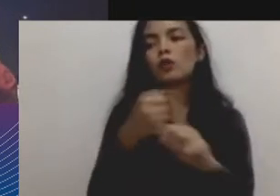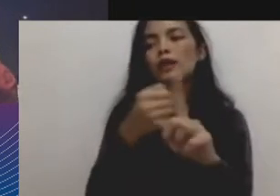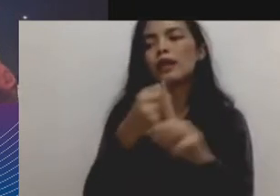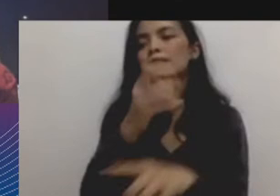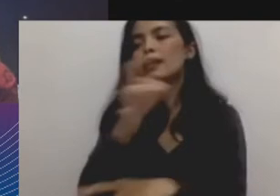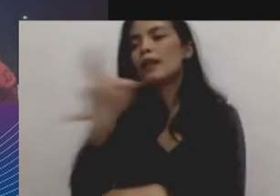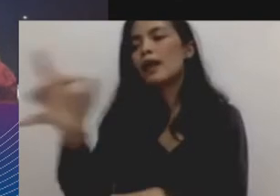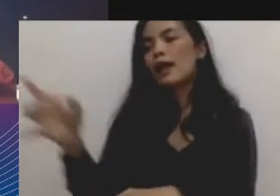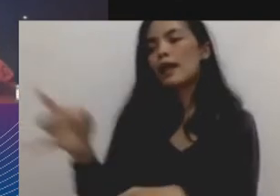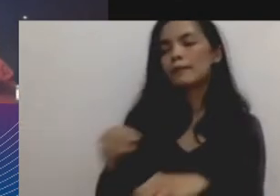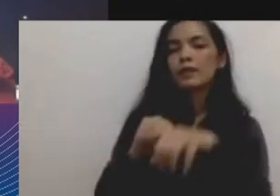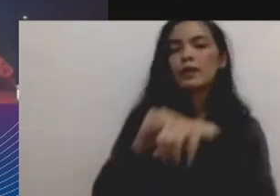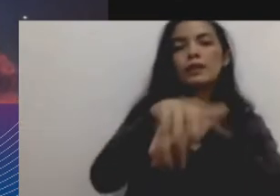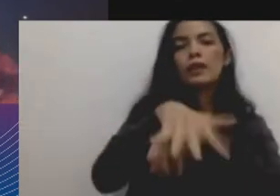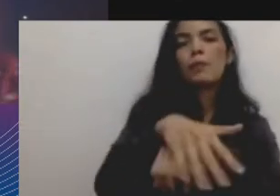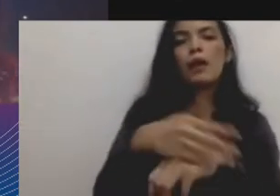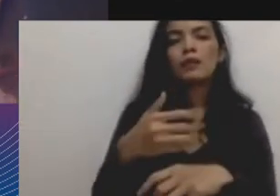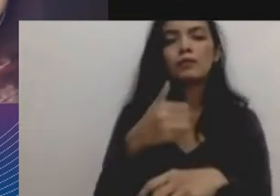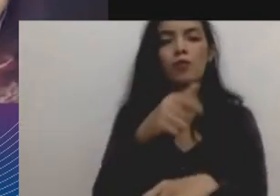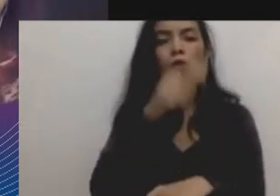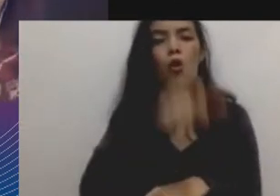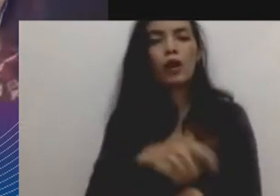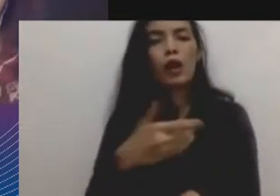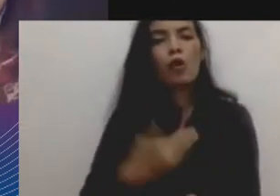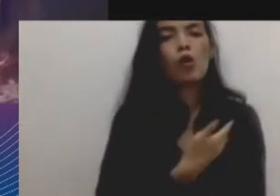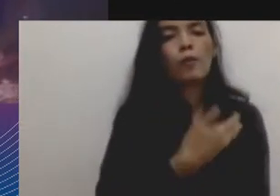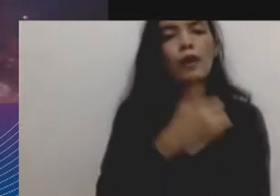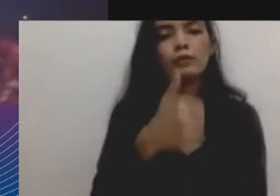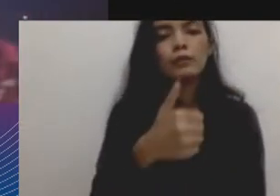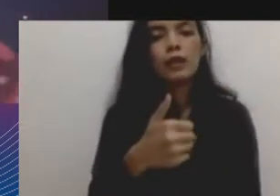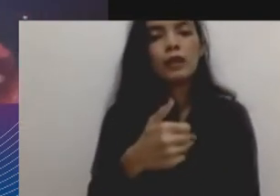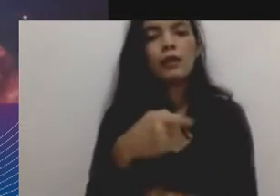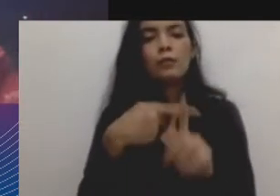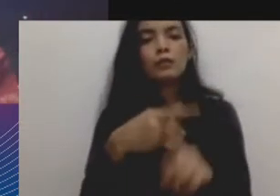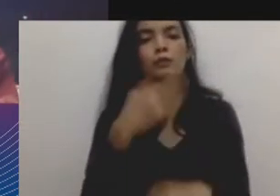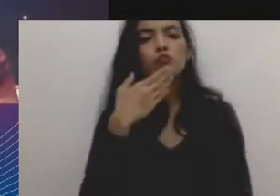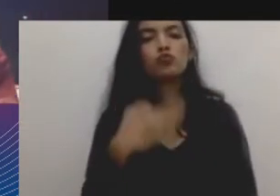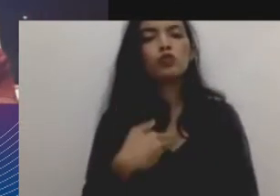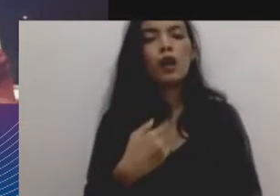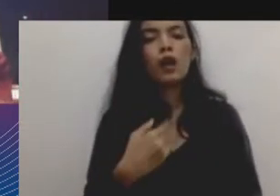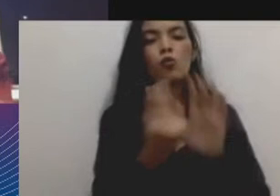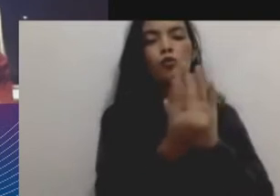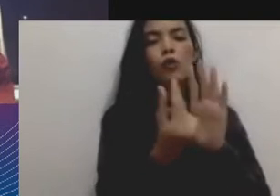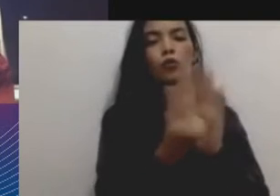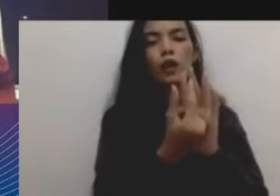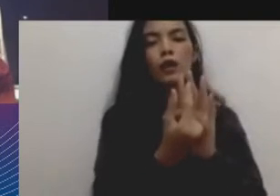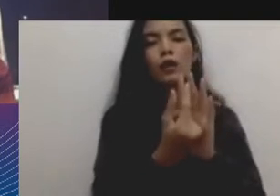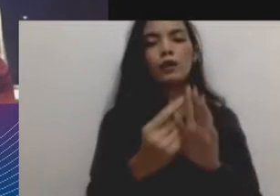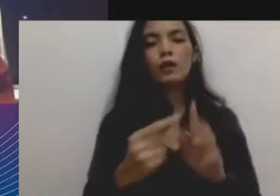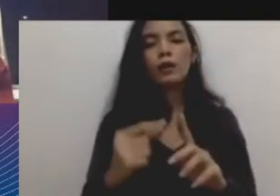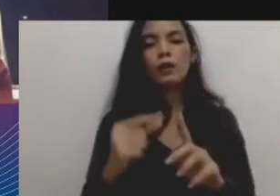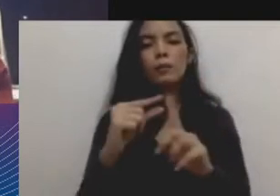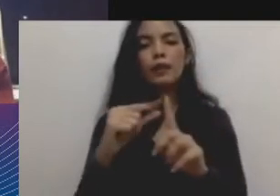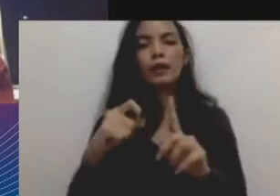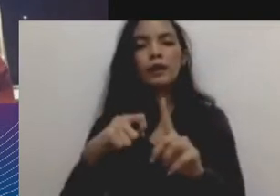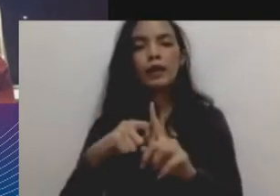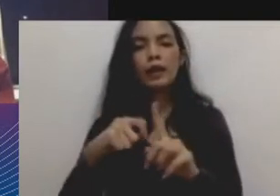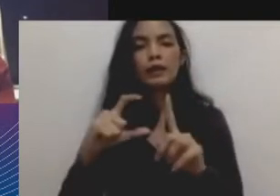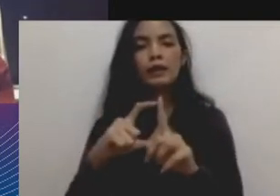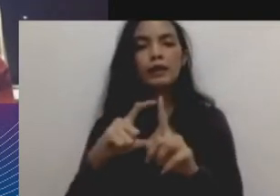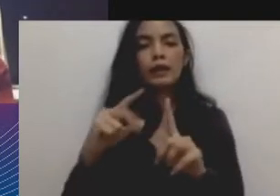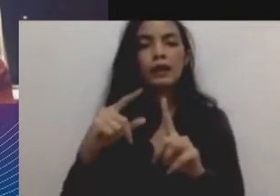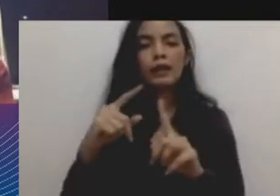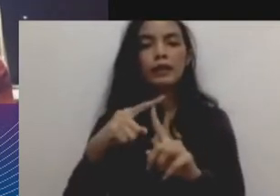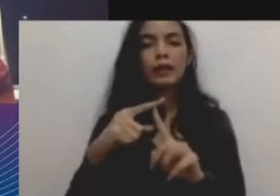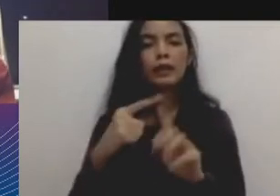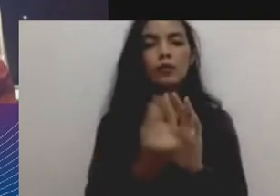yang mengakibatkan korban jiwa dan lain sebagainya. Kita juga masih memiliki undang-undang PKDRT, undang-undang nomor 3, we have the law